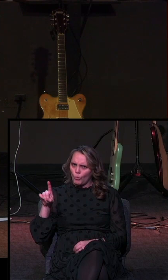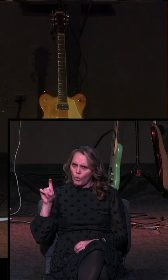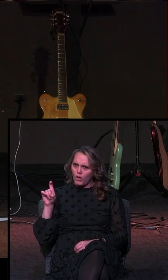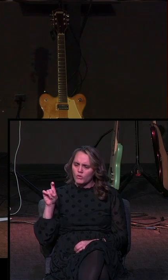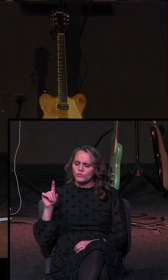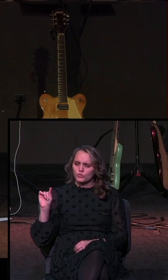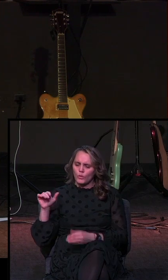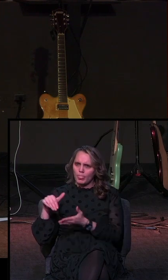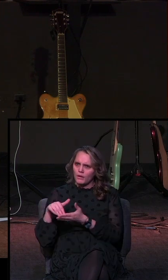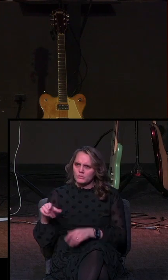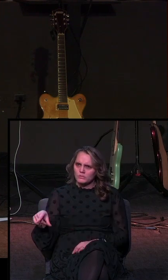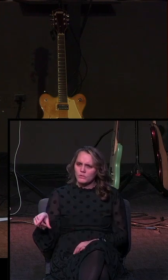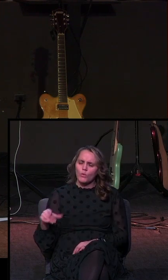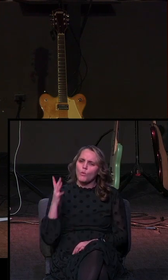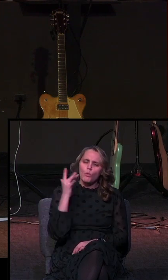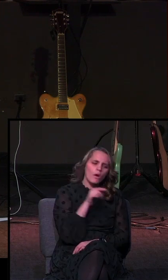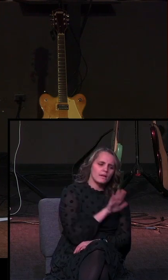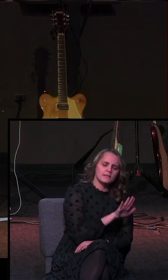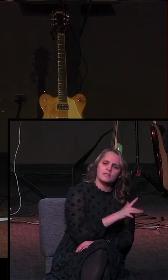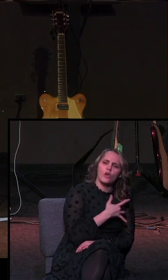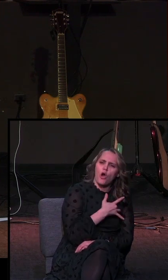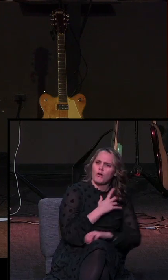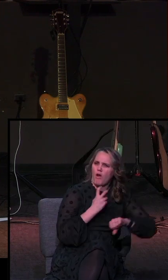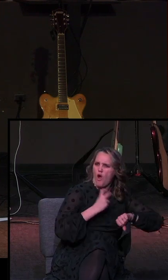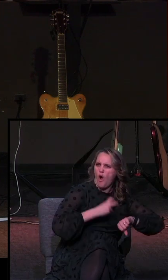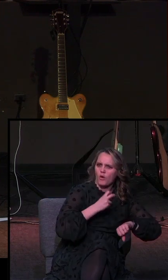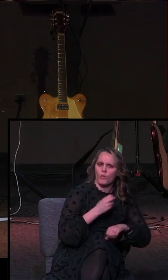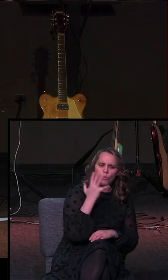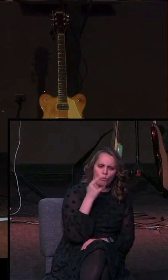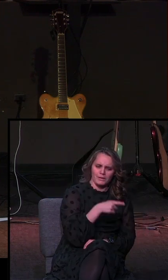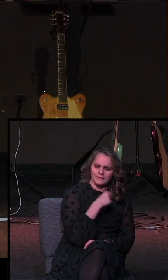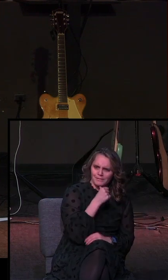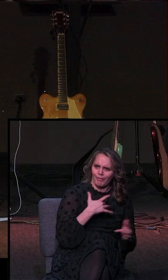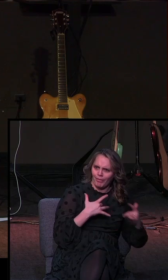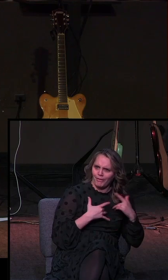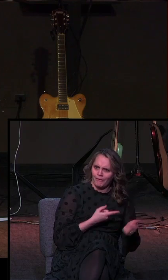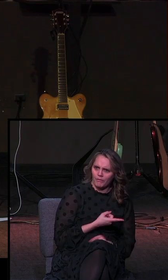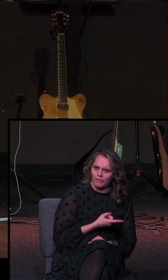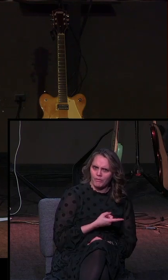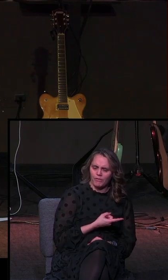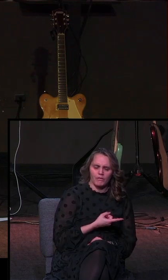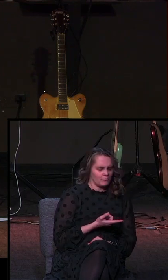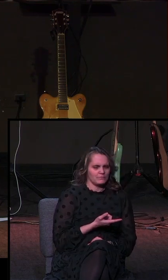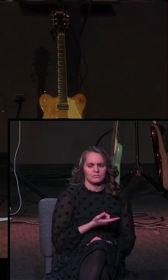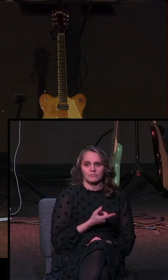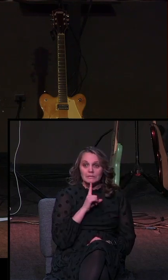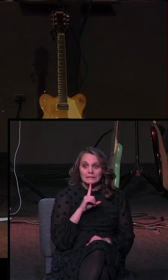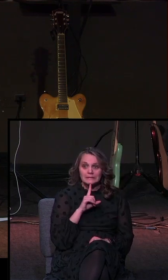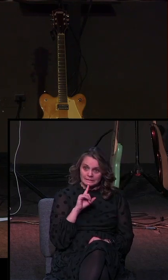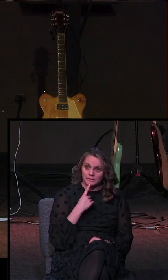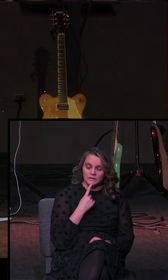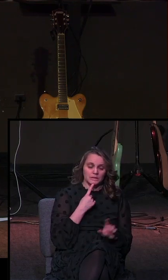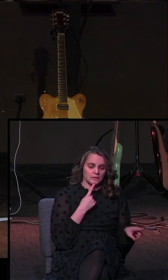Why does Jonah have such a hard heart? Why doesn't he give a rip? I mean, literally, you're talking about the